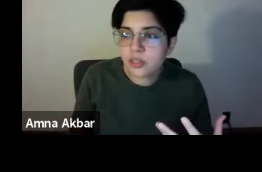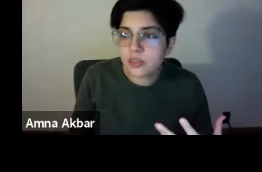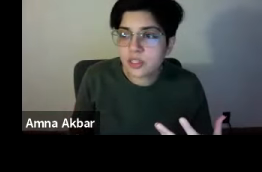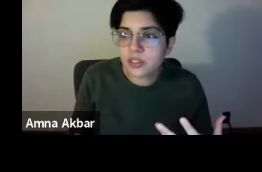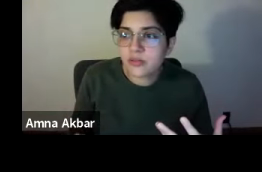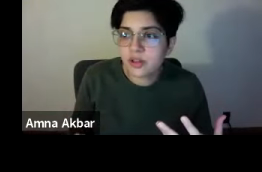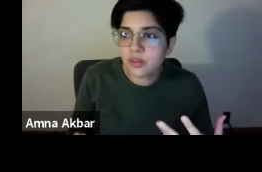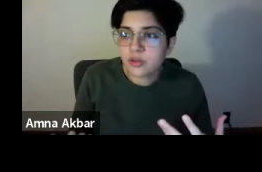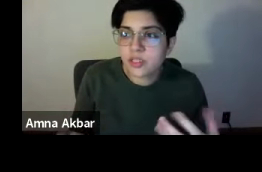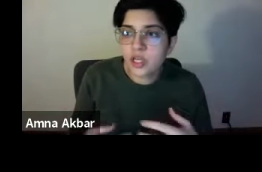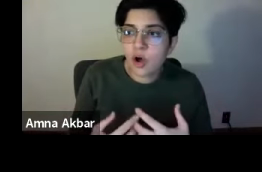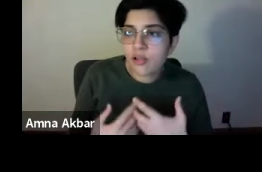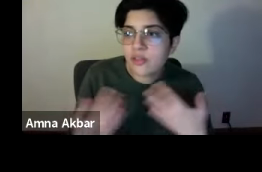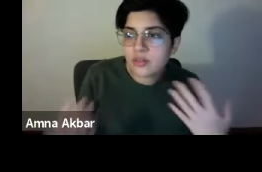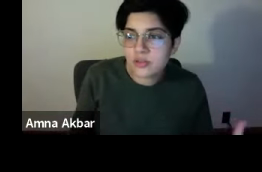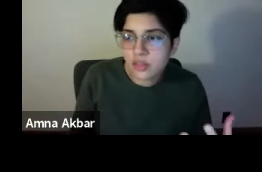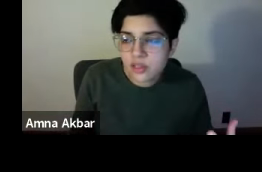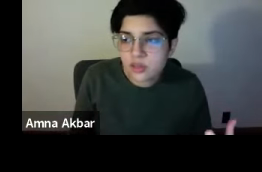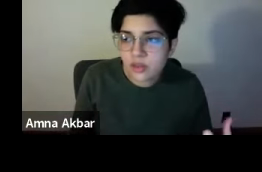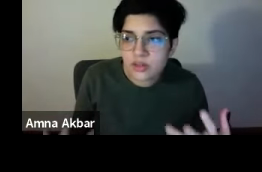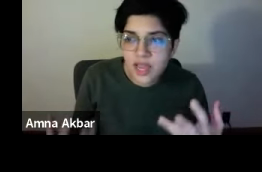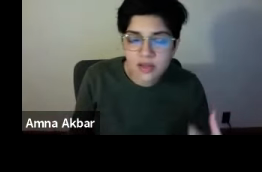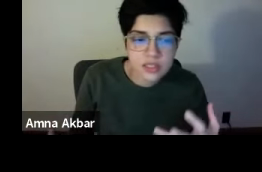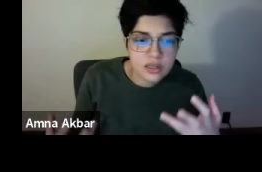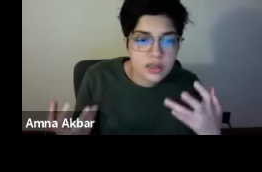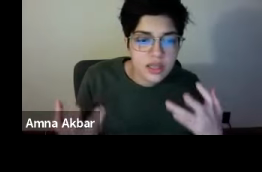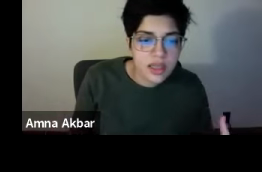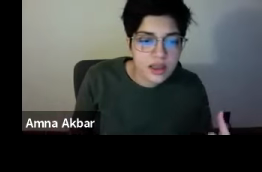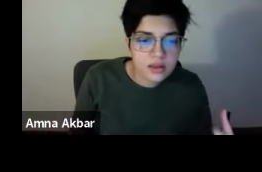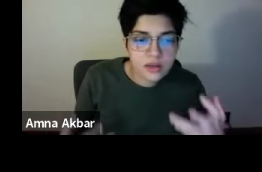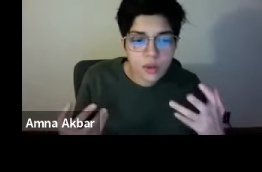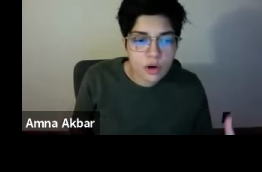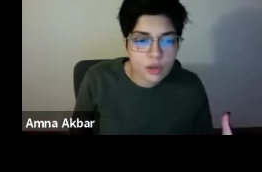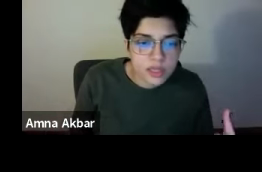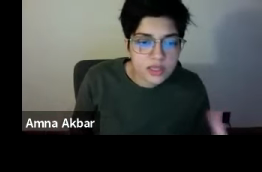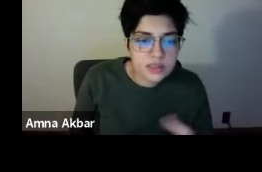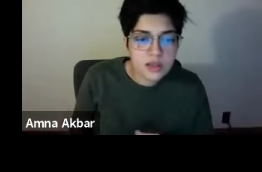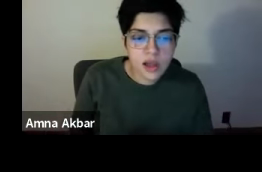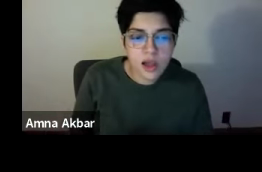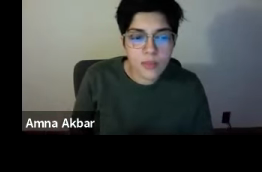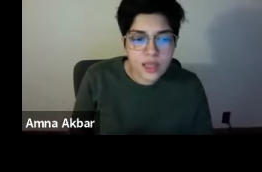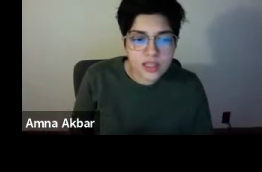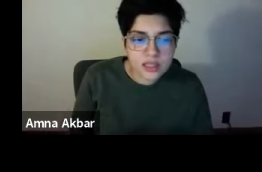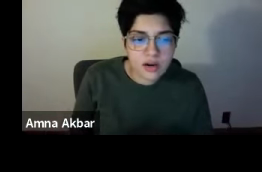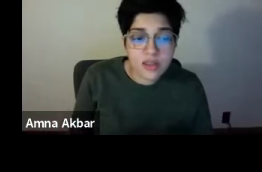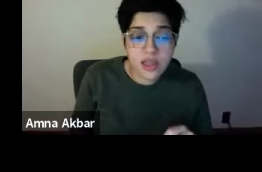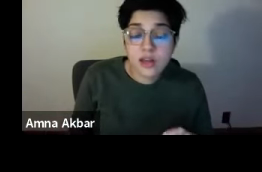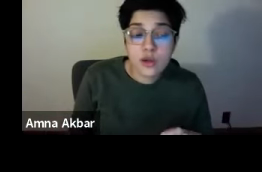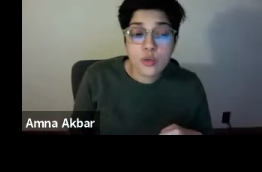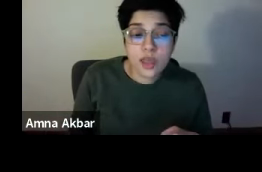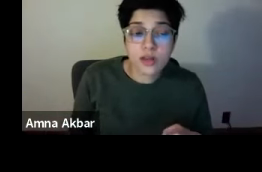political participation available to us and all of the different things, whether it's housing, land, workplace, et